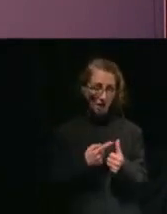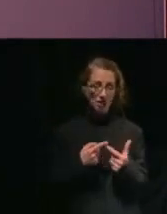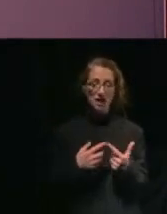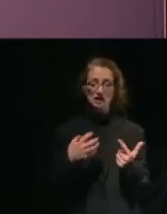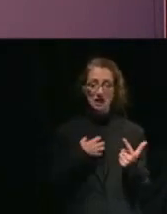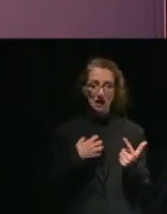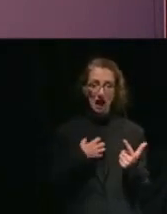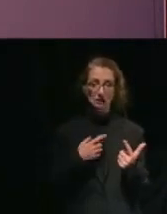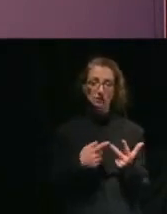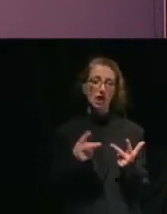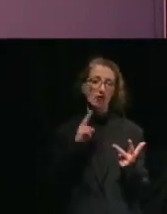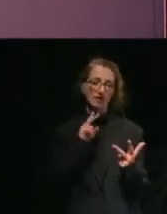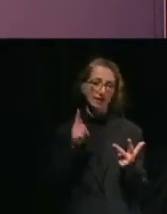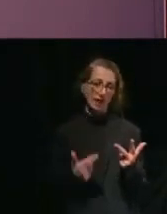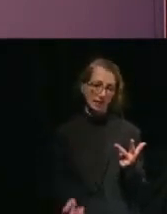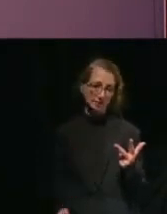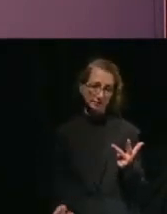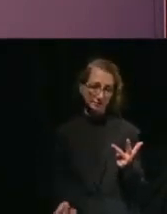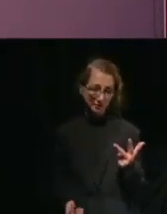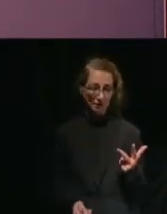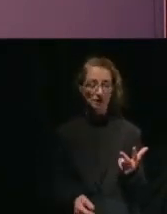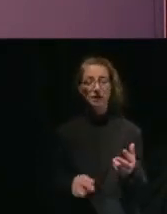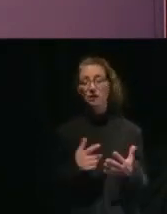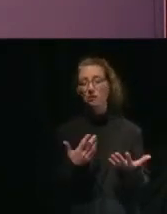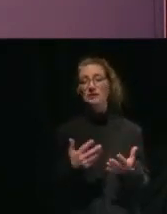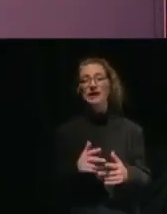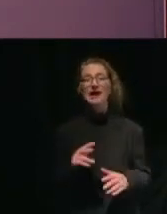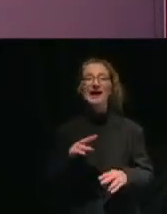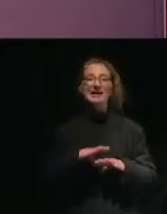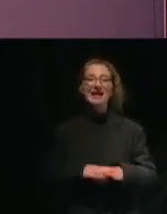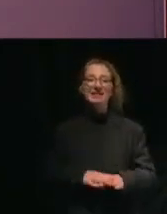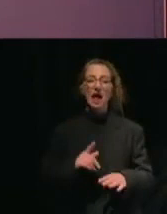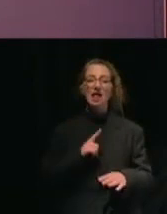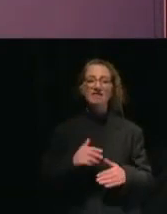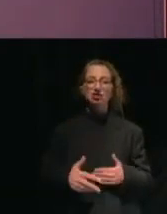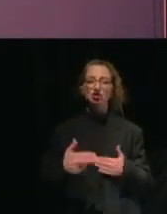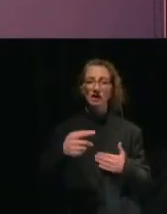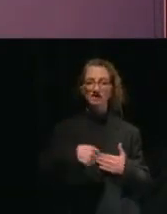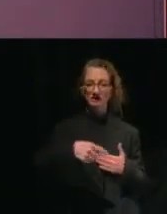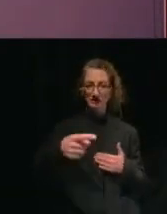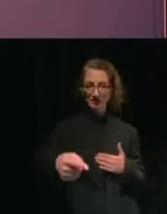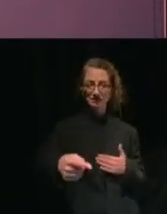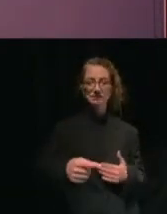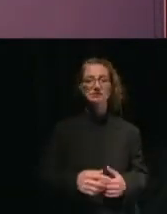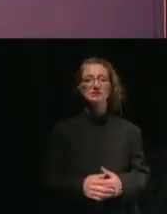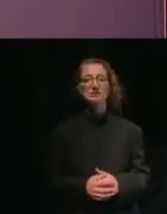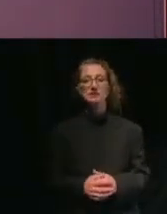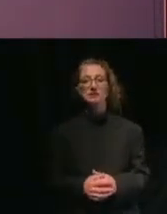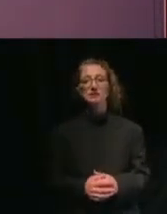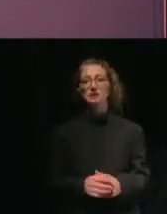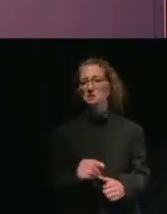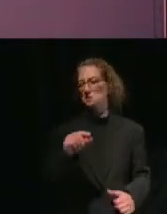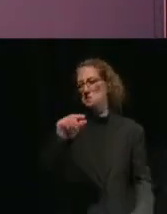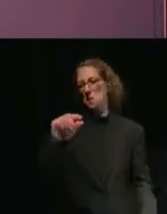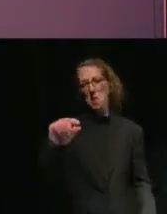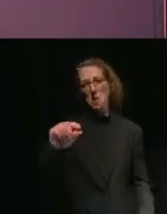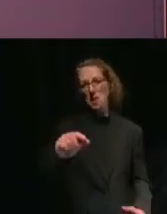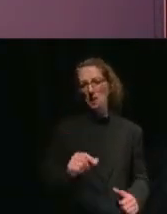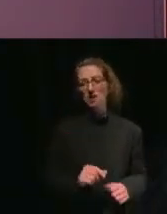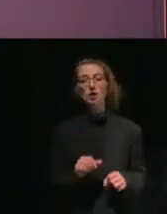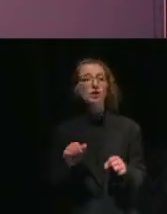is canceled and during illness. And when they have discrimination experiences, it makes the